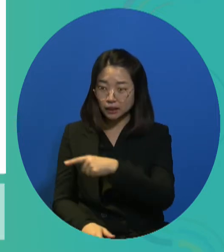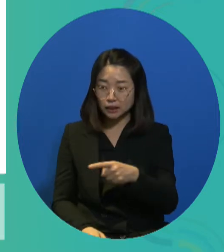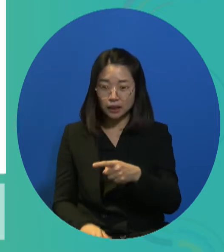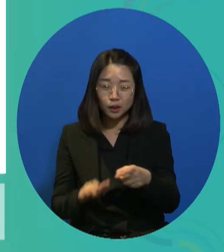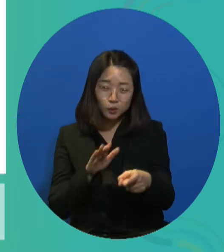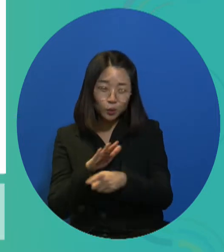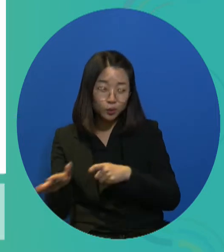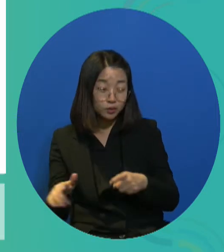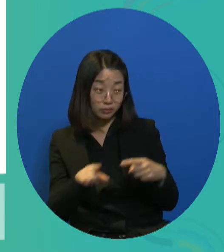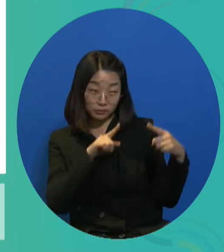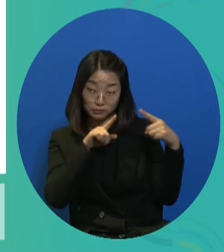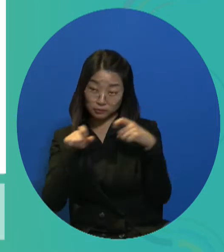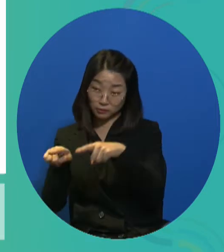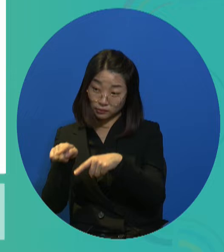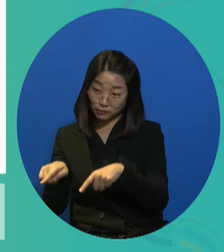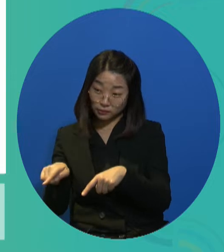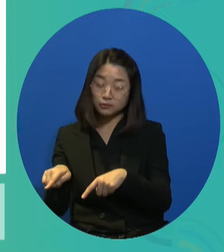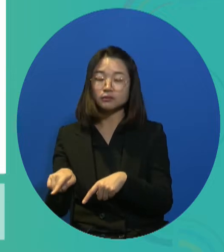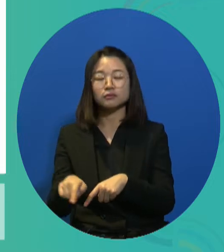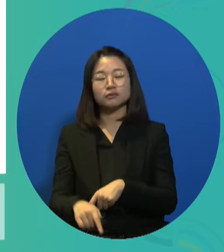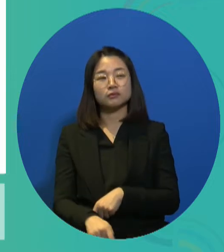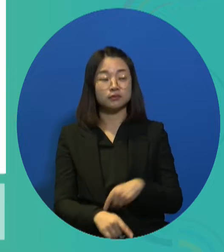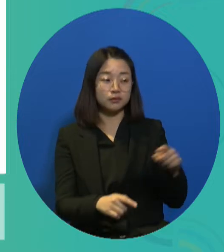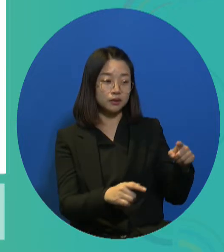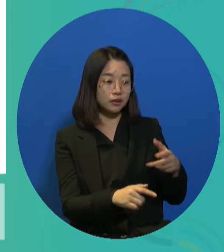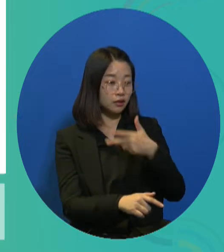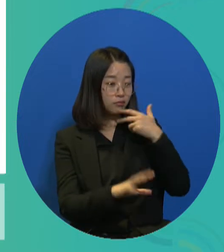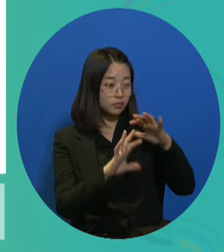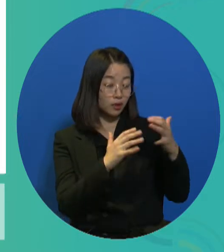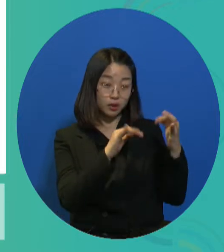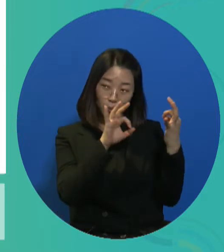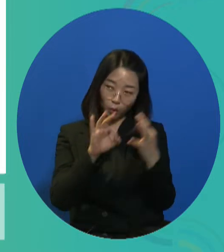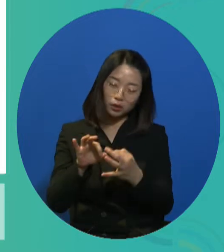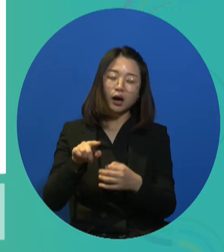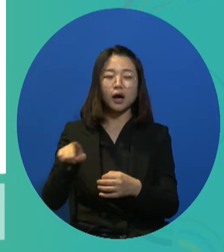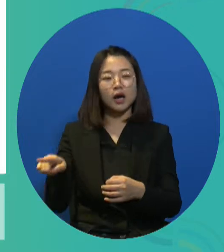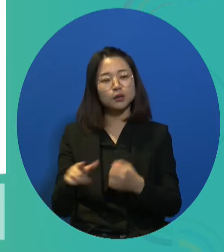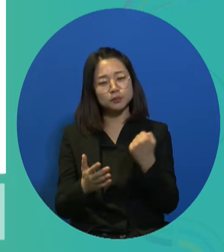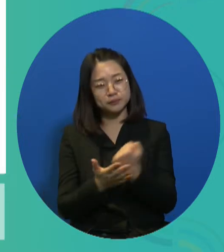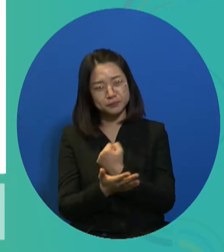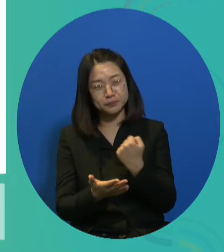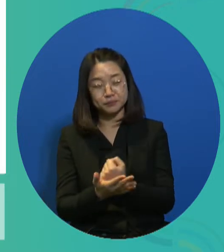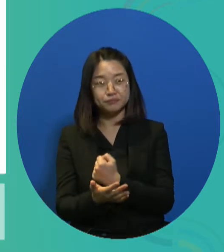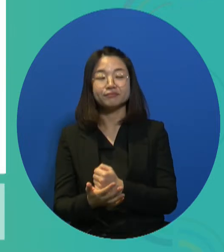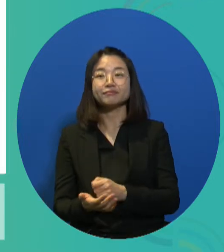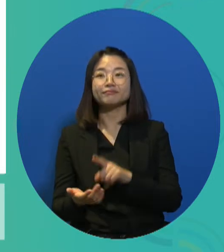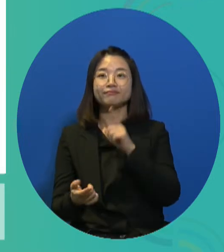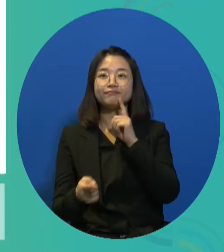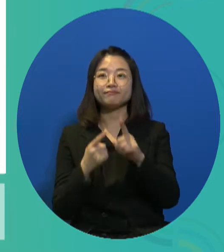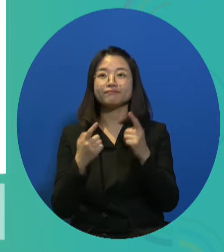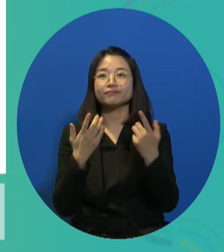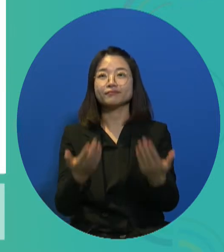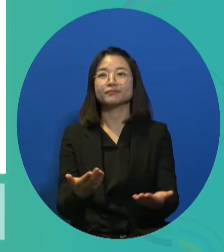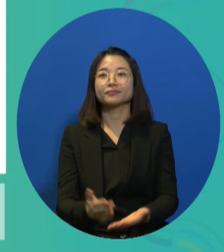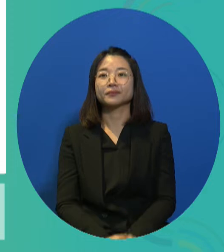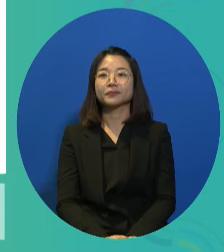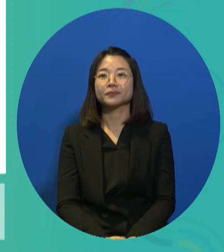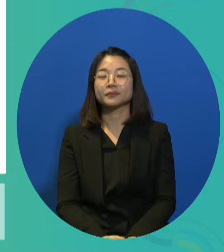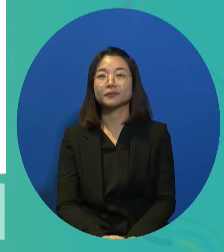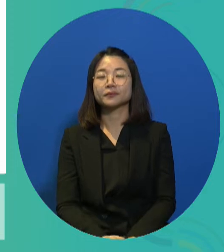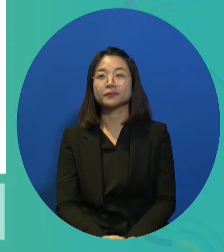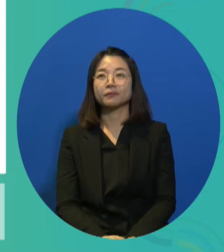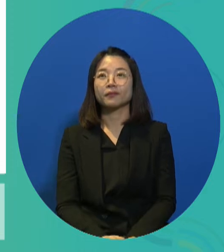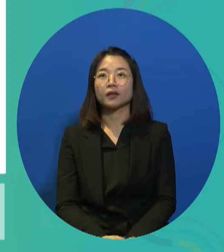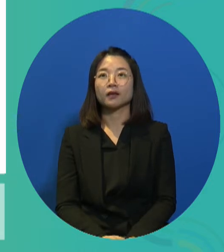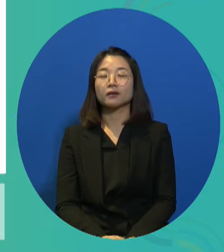benefit system where death has become an everyday part of it. We've had numerous deaths and